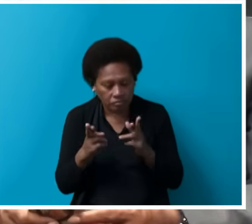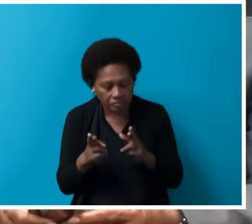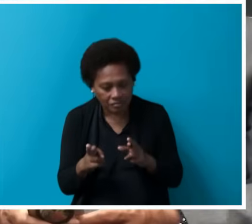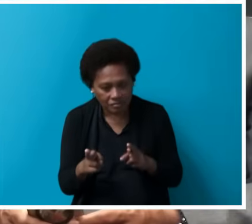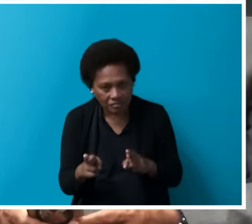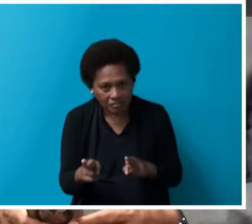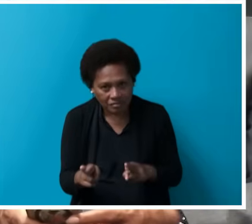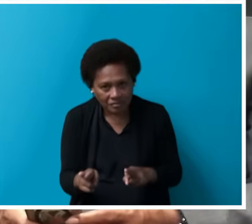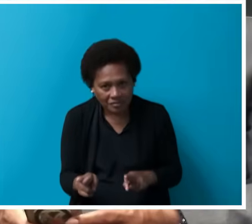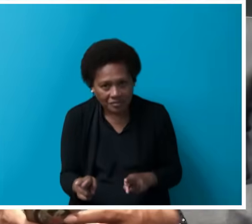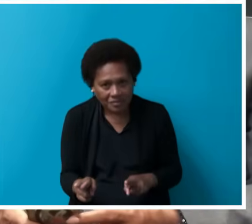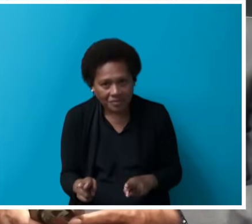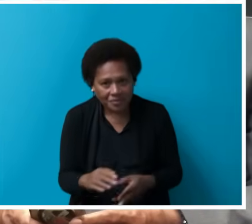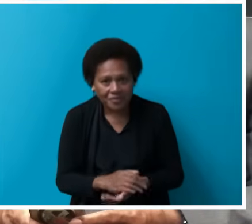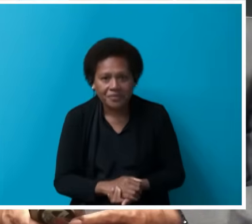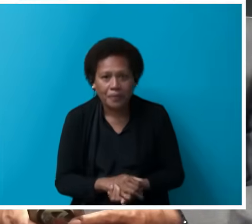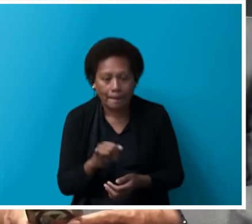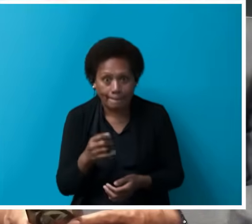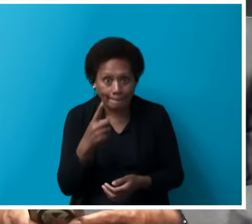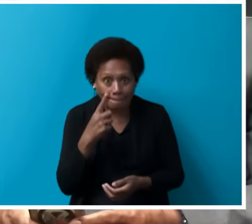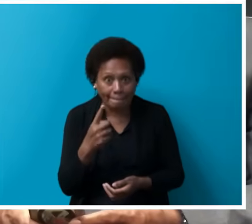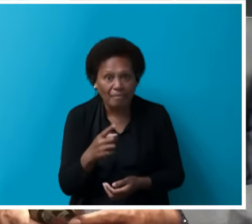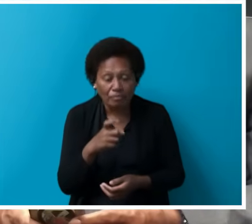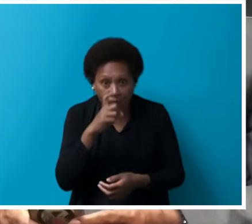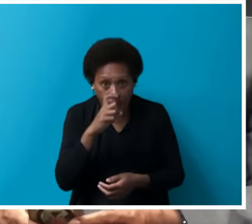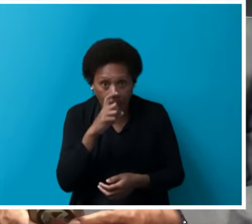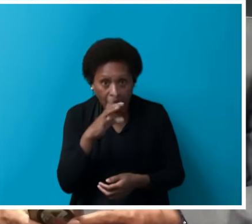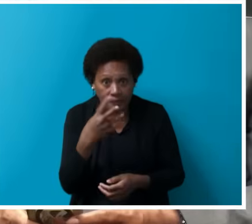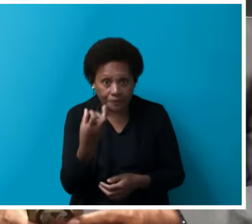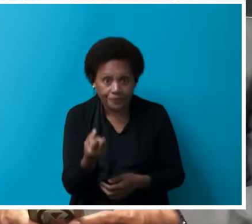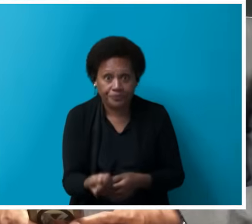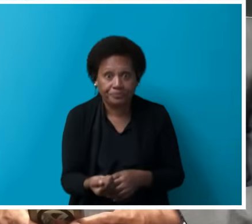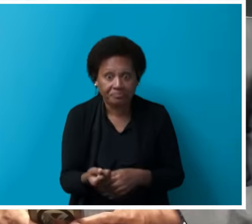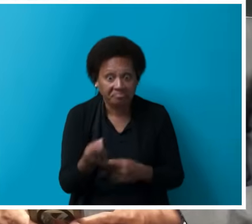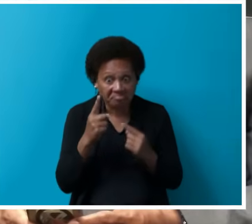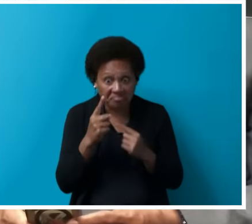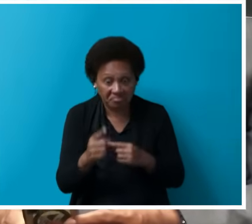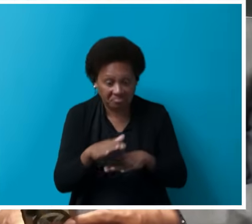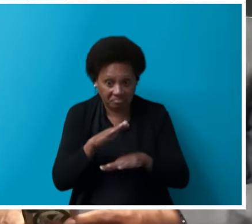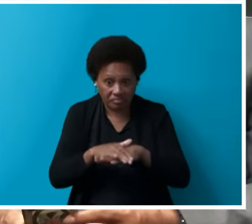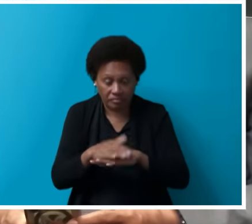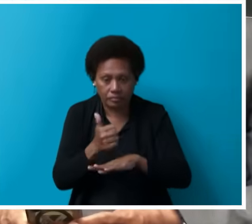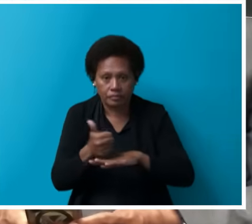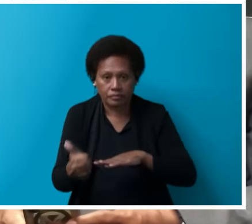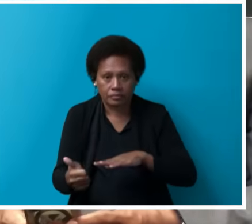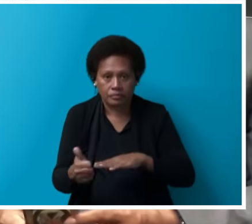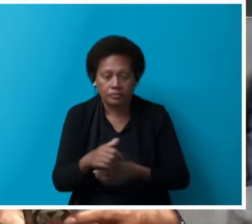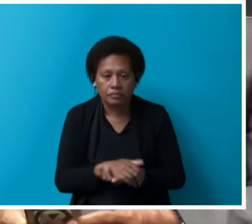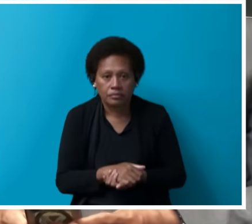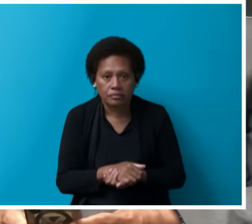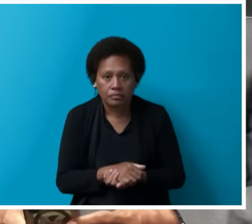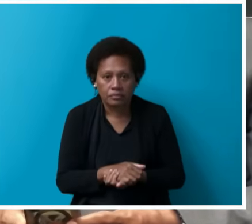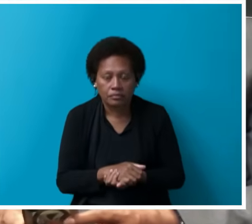just see what you people had when you were in government. So when you attack